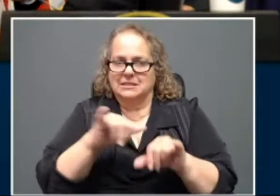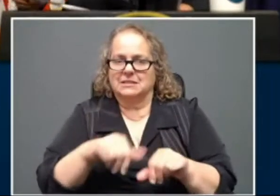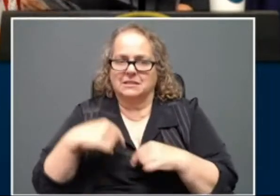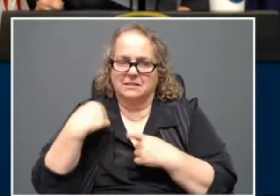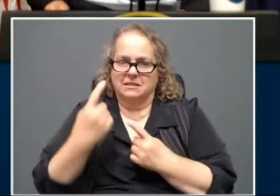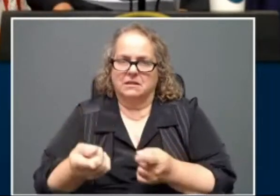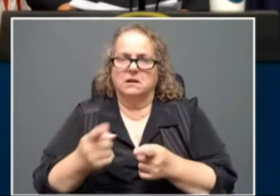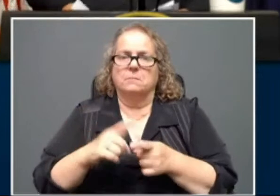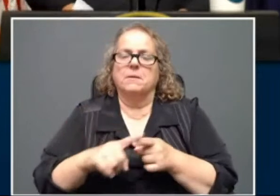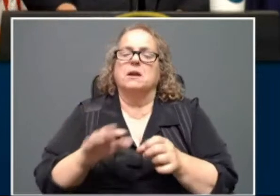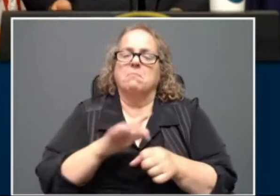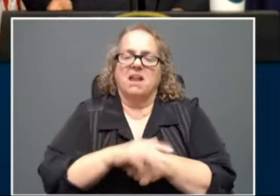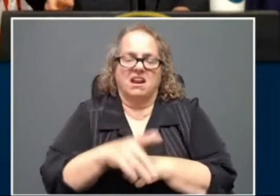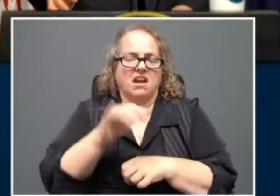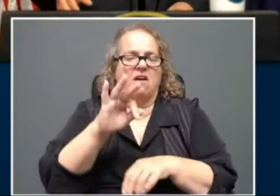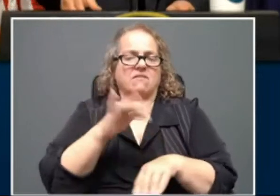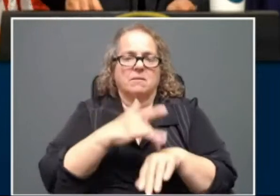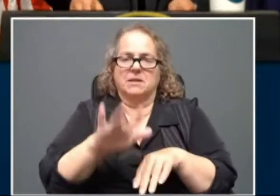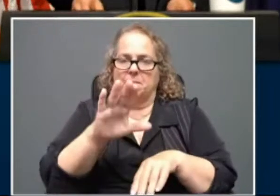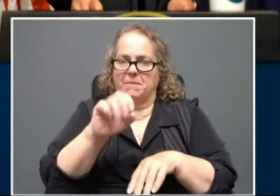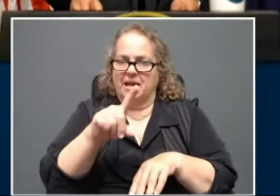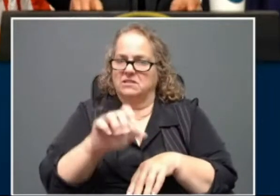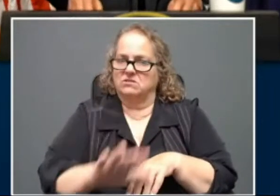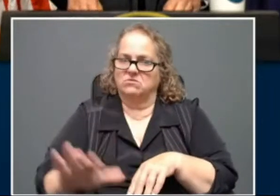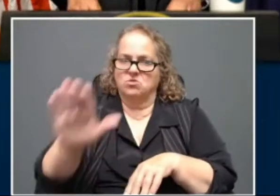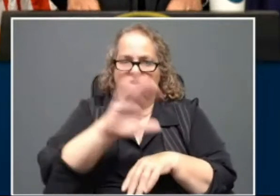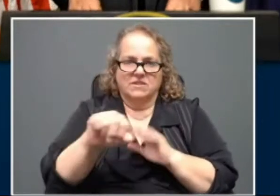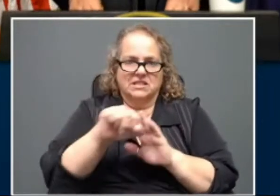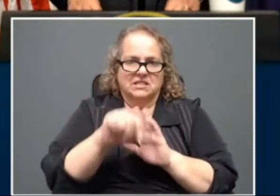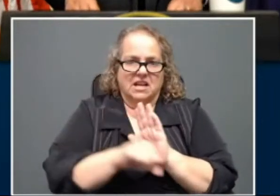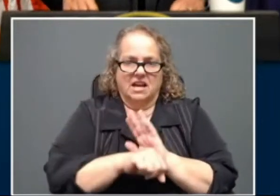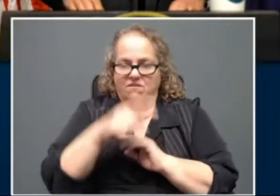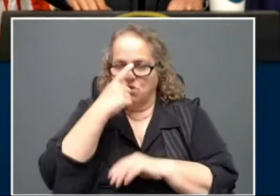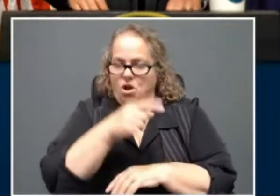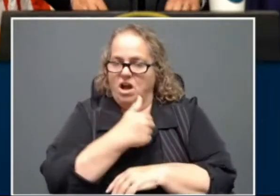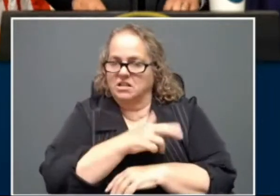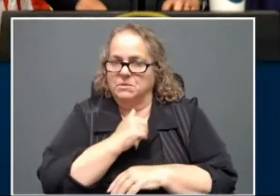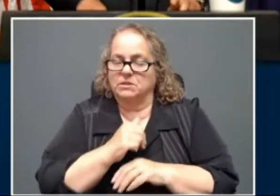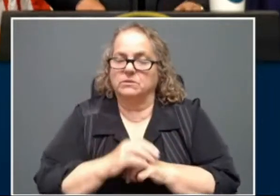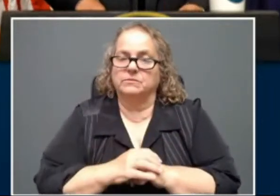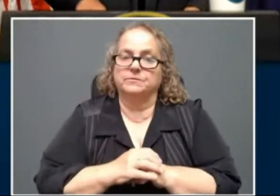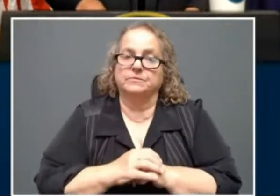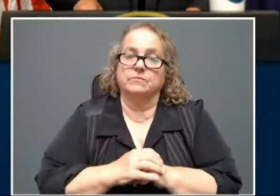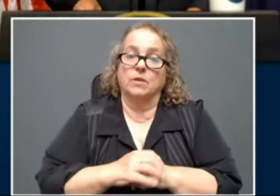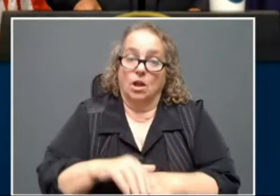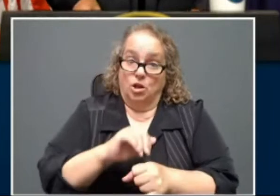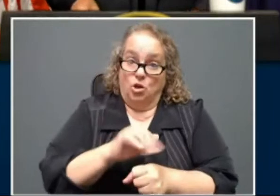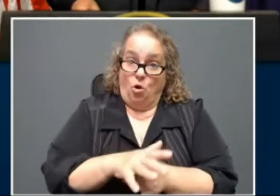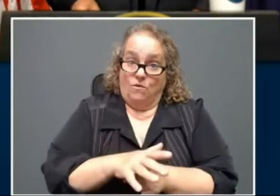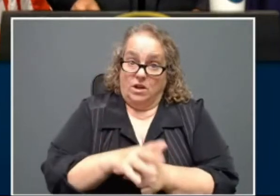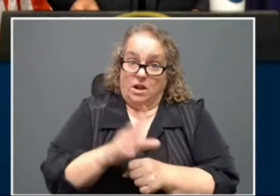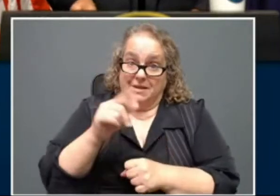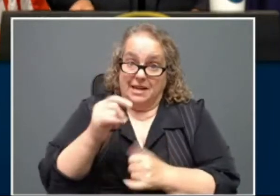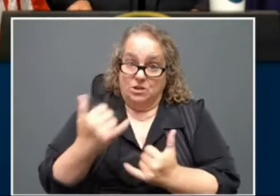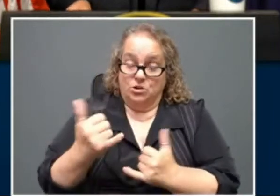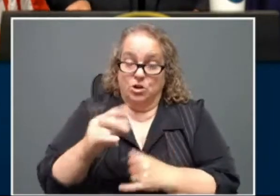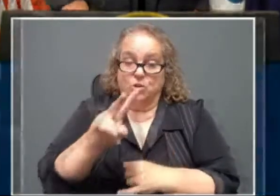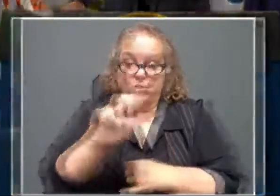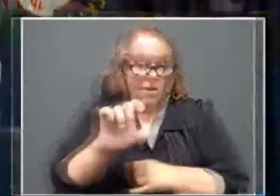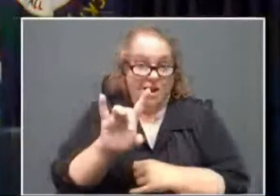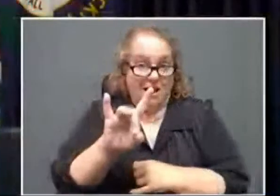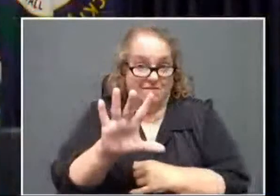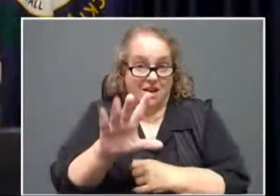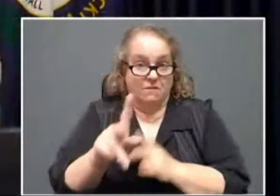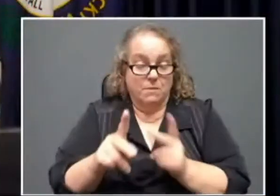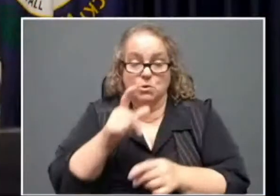of capacity throughout the state. All right, COVID update for today. 285 new